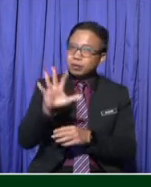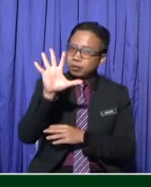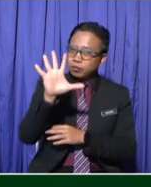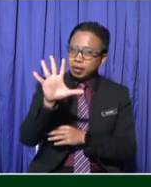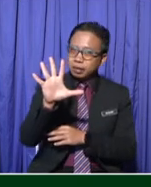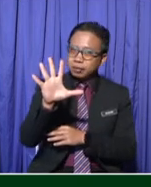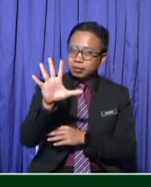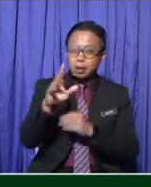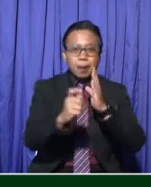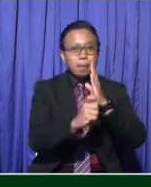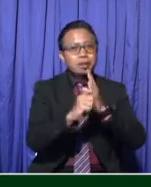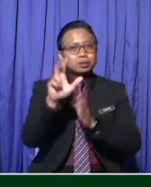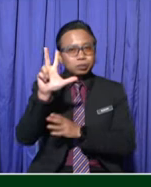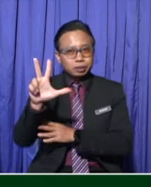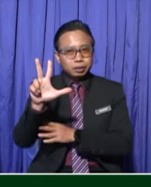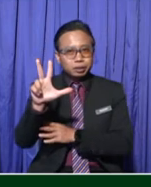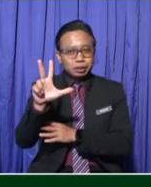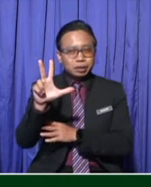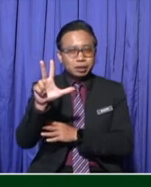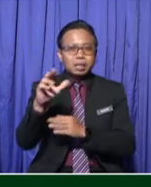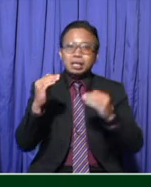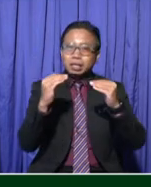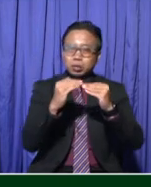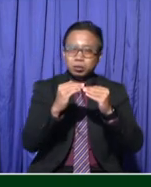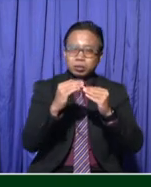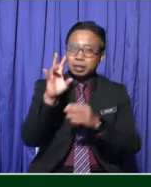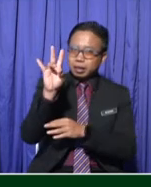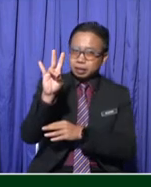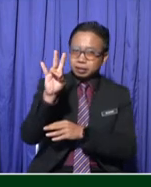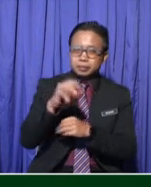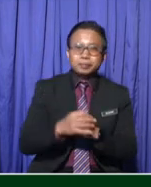5 plus 3 equals 8.